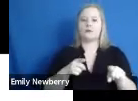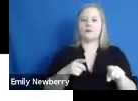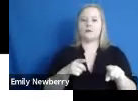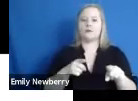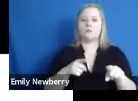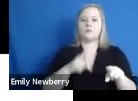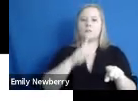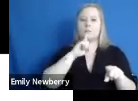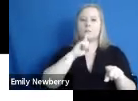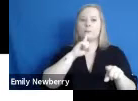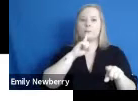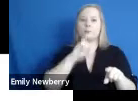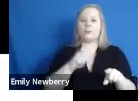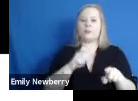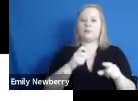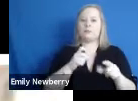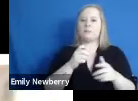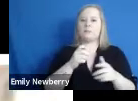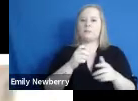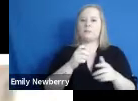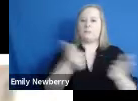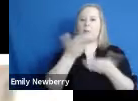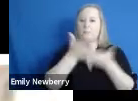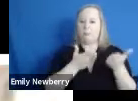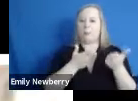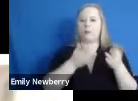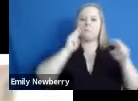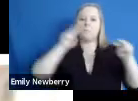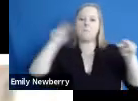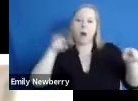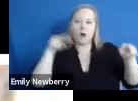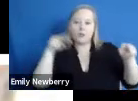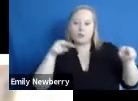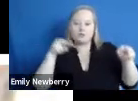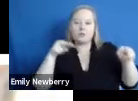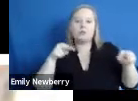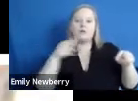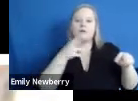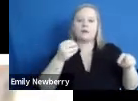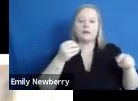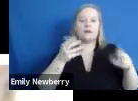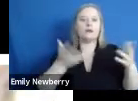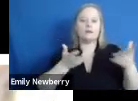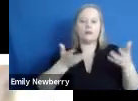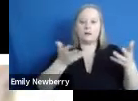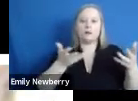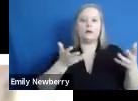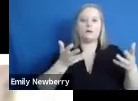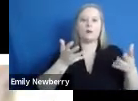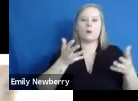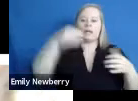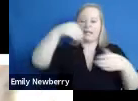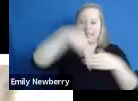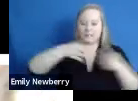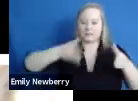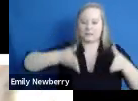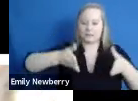our portfolio for the last 5 years, is monitoring and kind of looking at going back into these ditches every 5